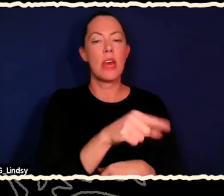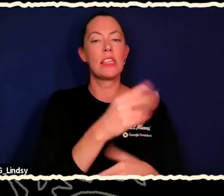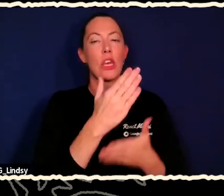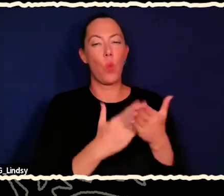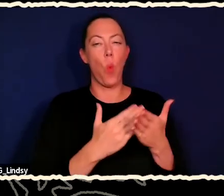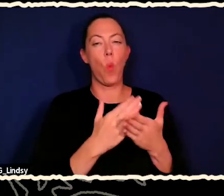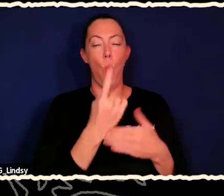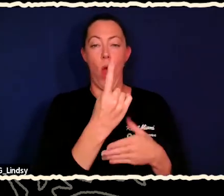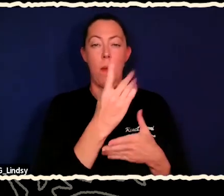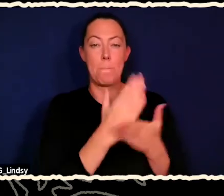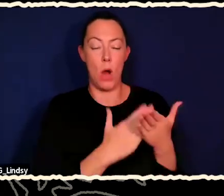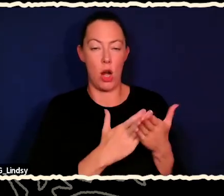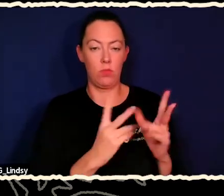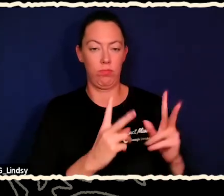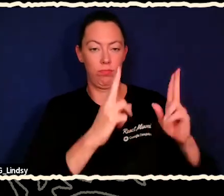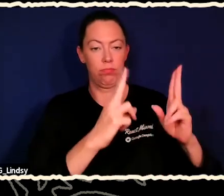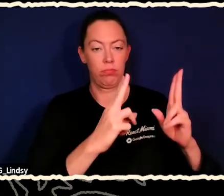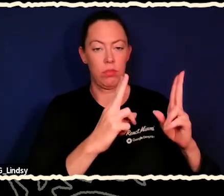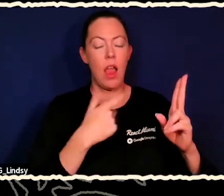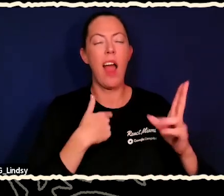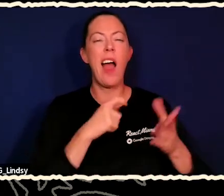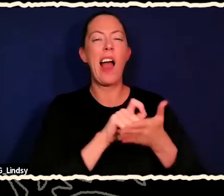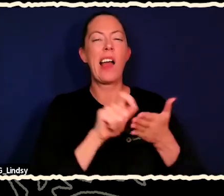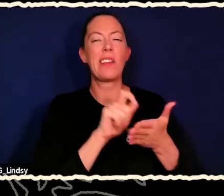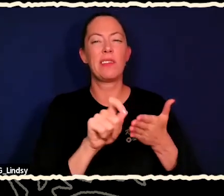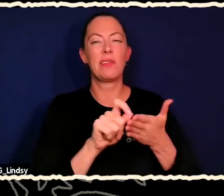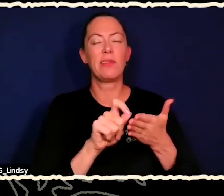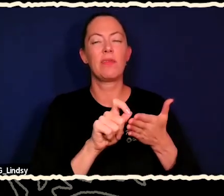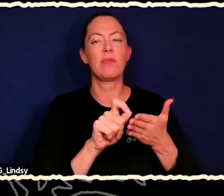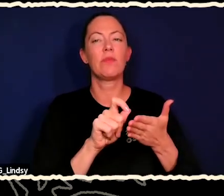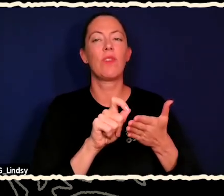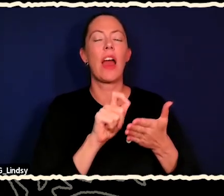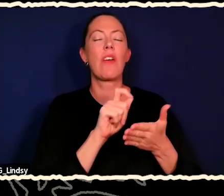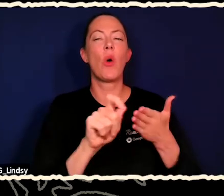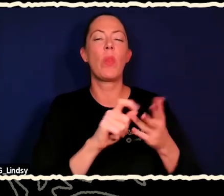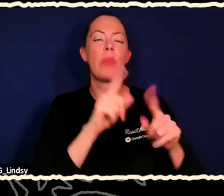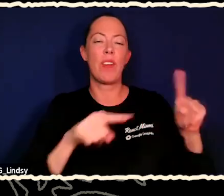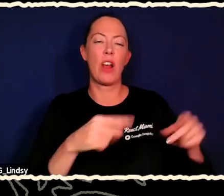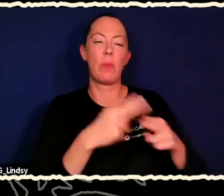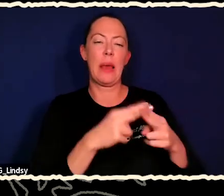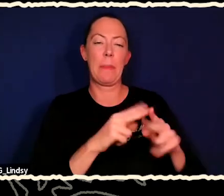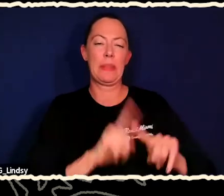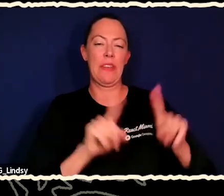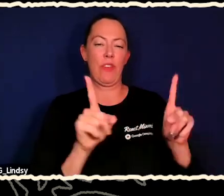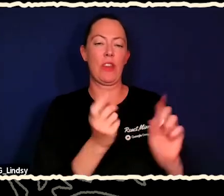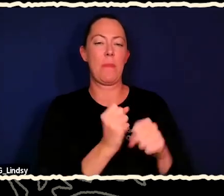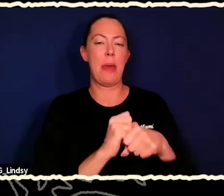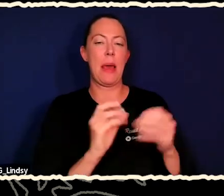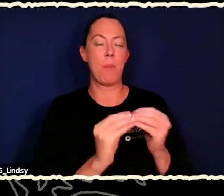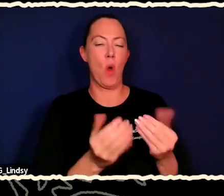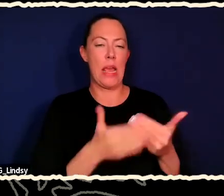component. I've rewritten the variable names to make this a little bit easier to read. So we have some result for the